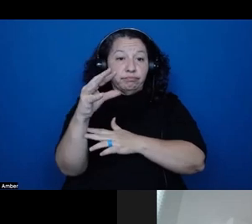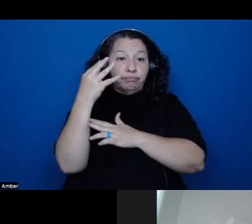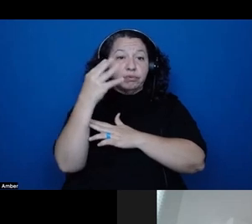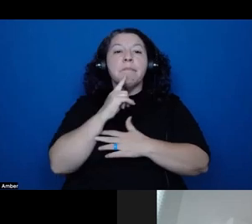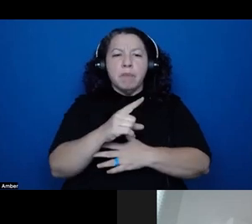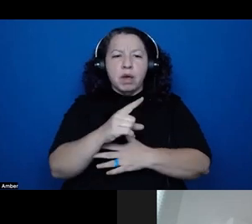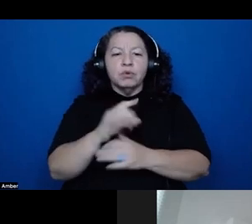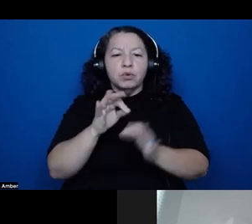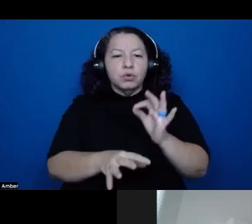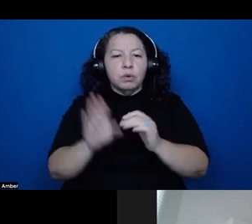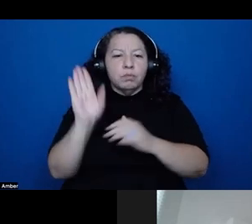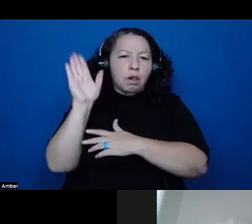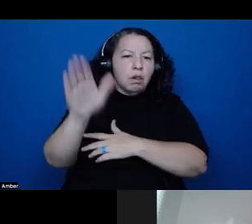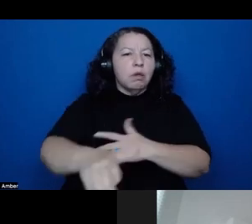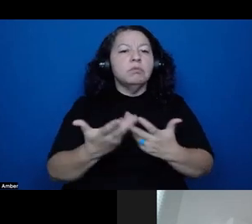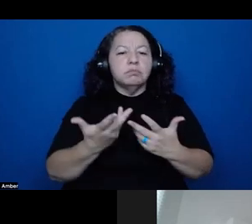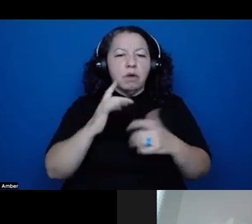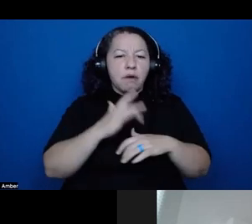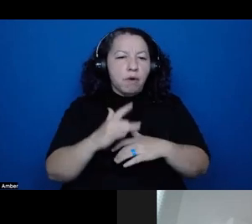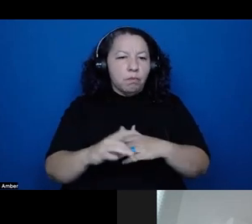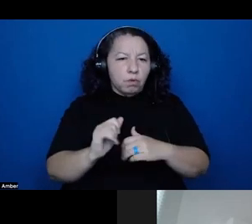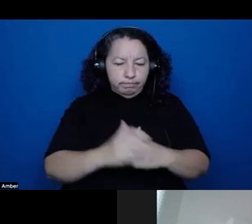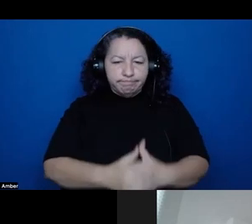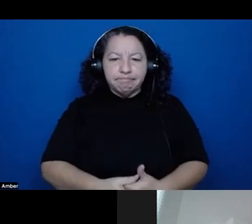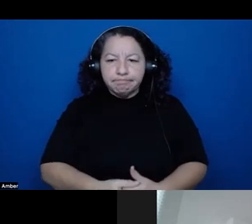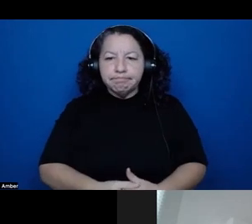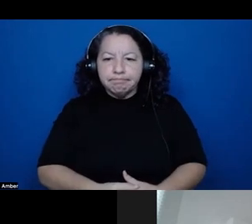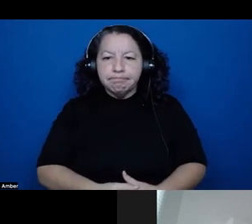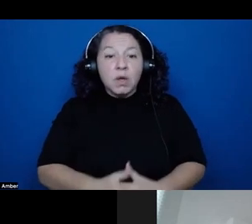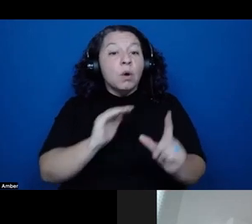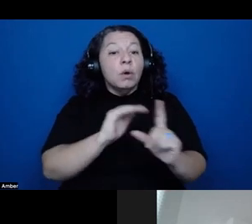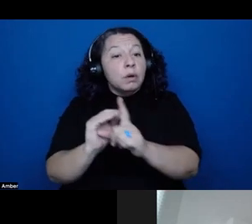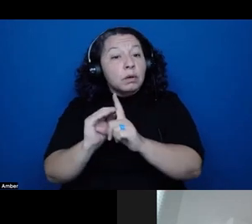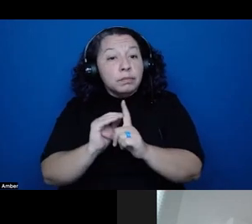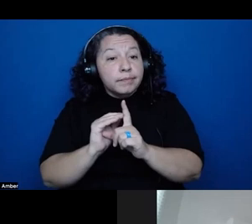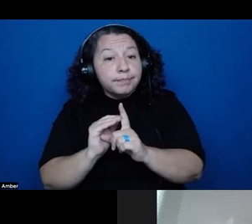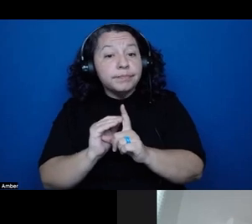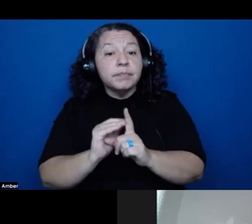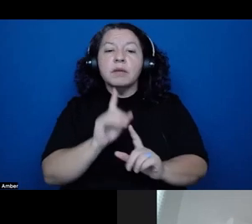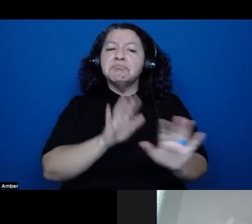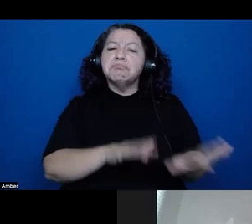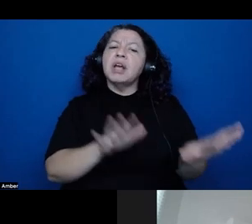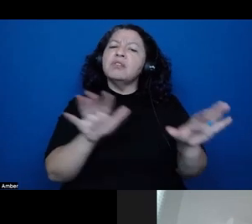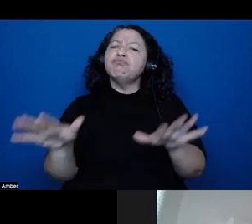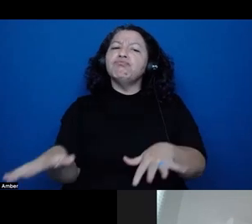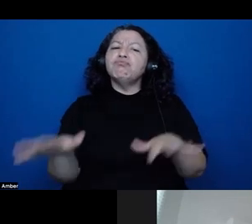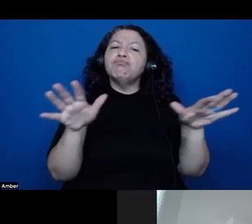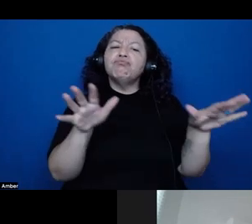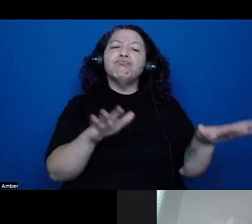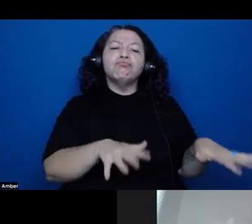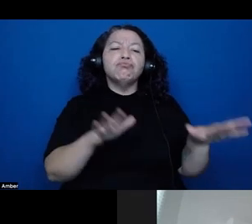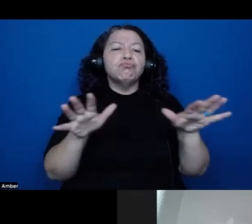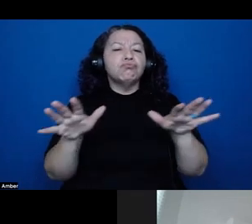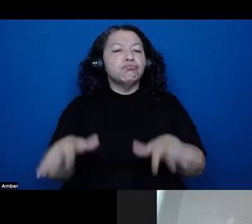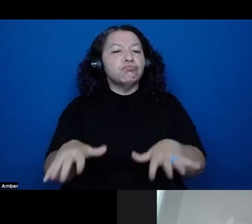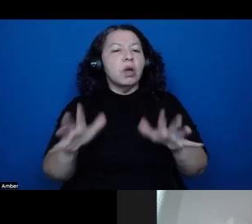the interpretation is always visible. A reminder to pace your speaking so that our interpreters